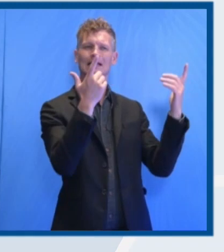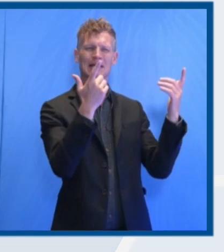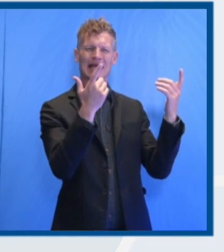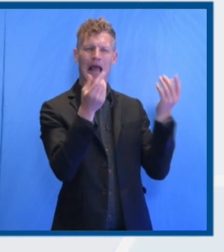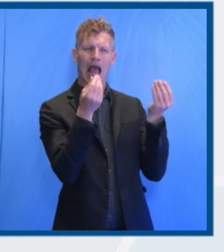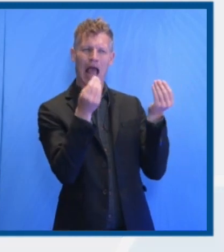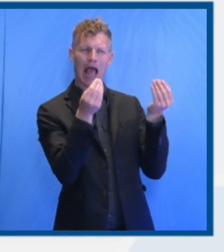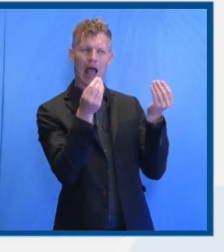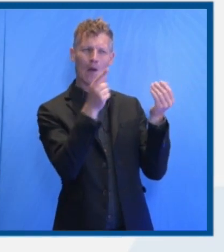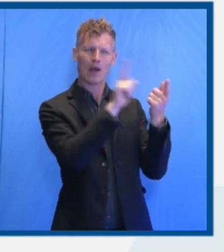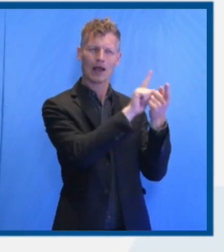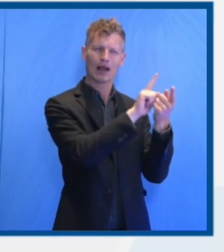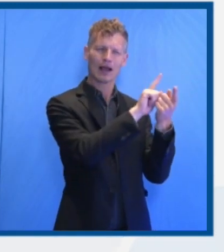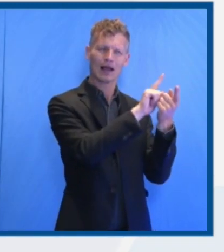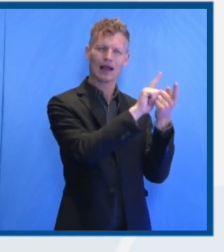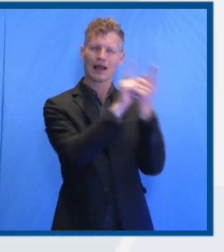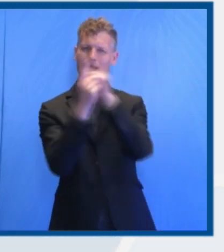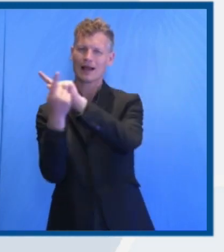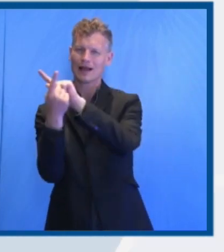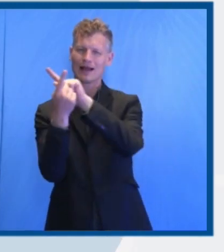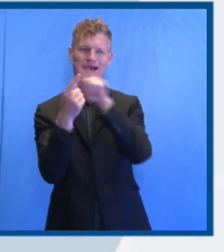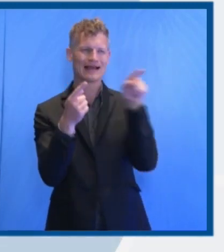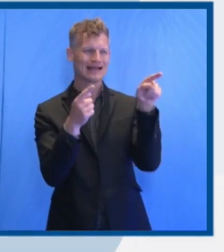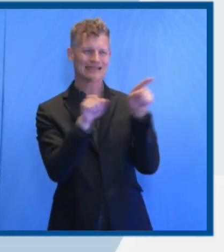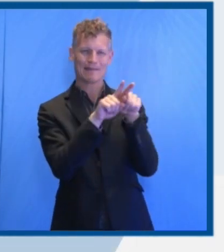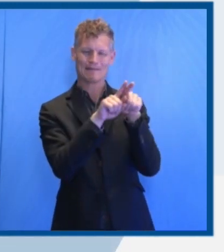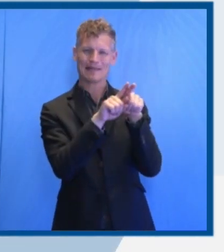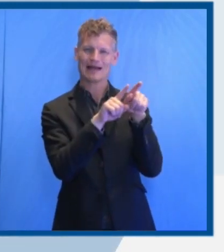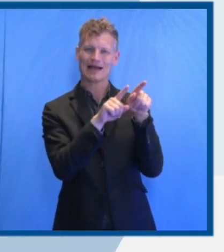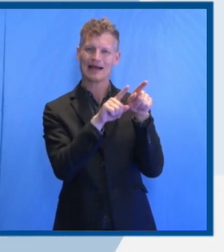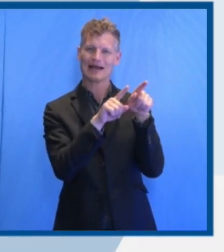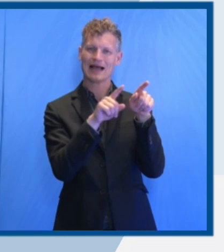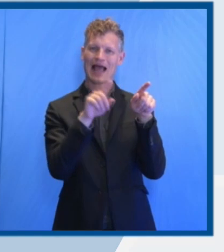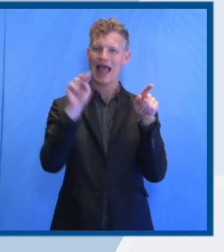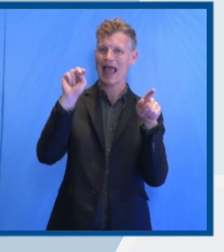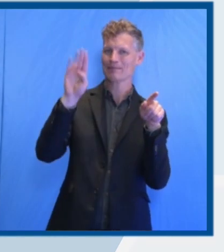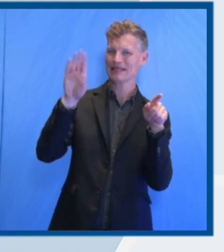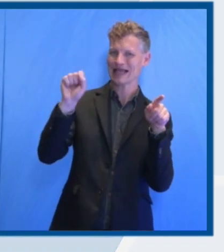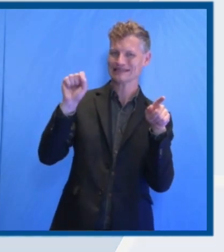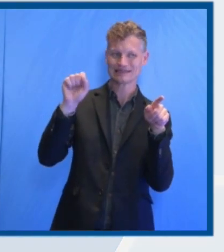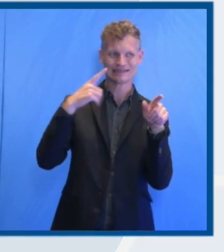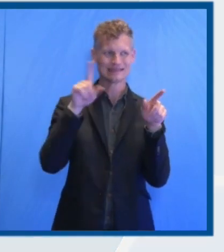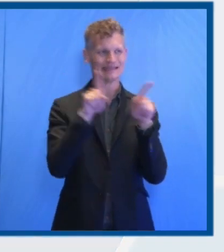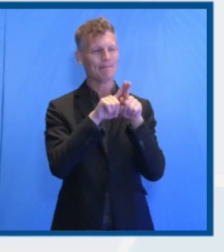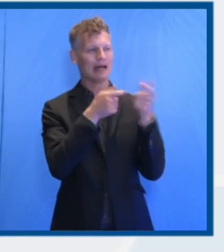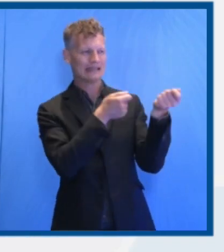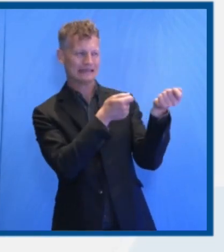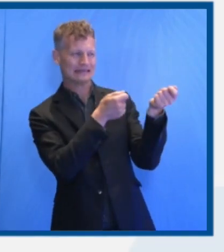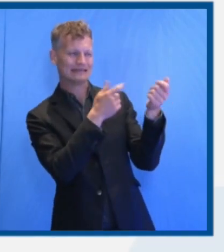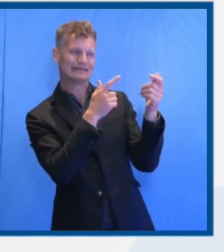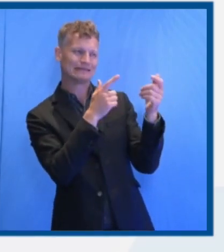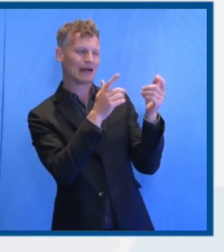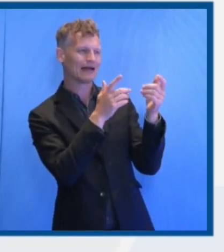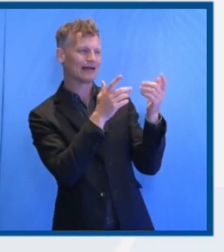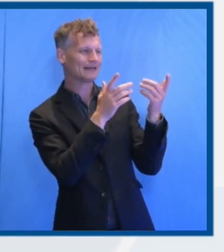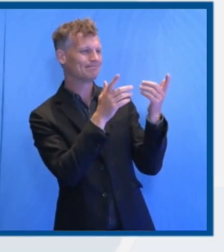solutions being a niche? And yes, so maybe Karina, you can answer that first.